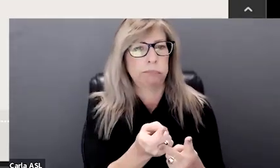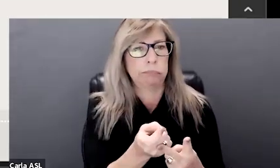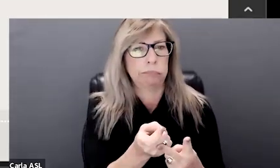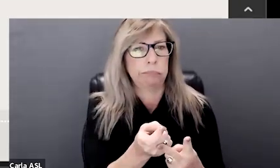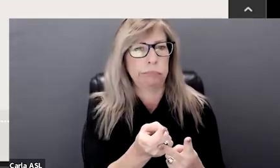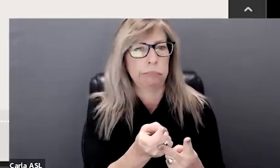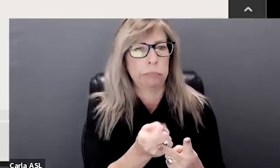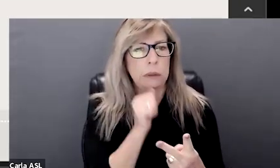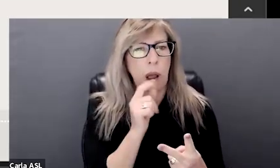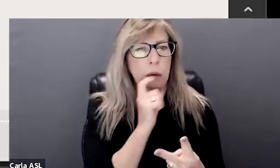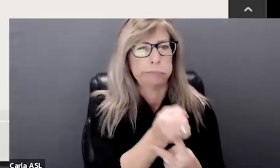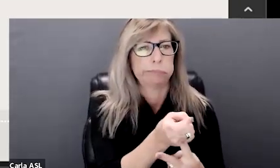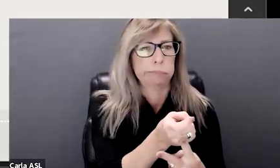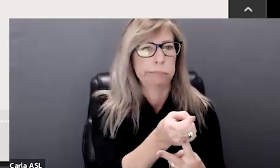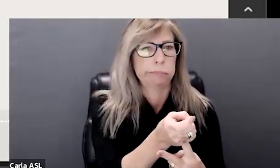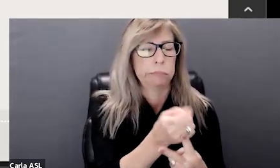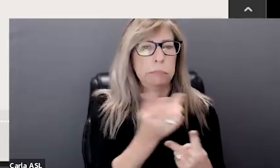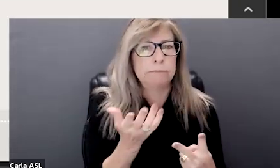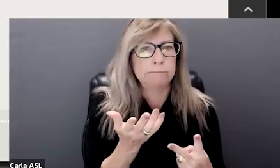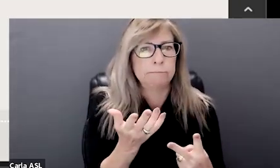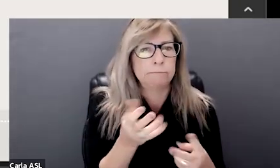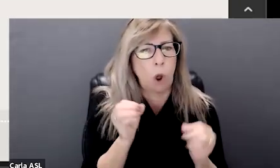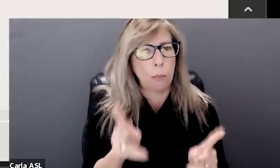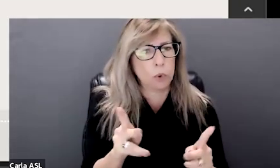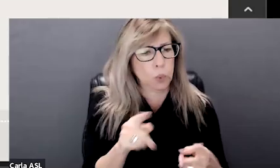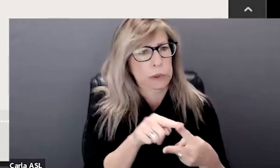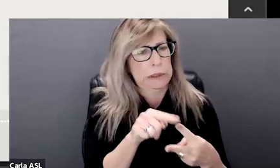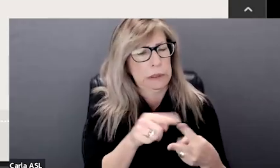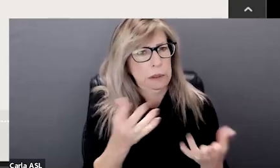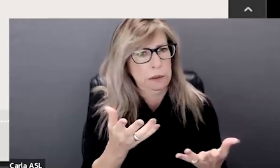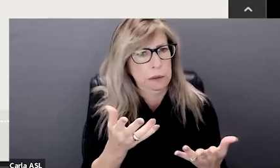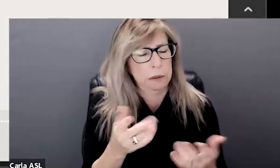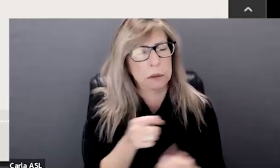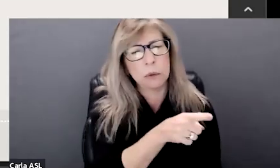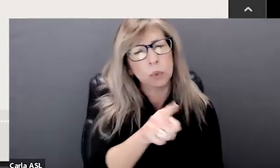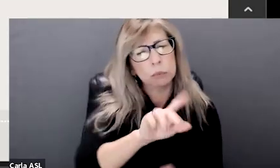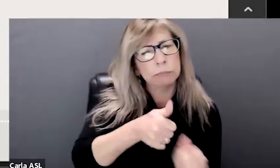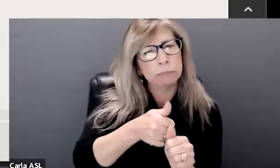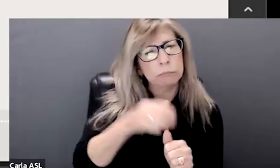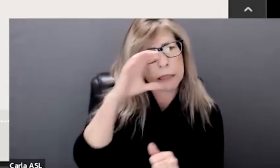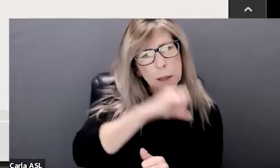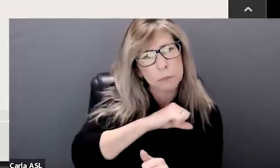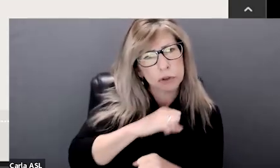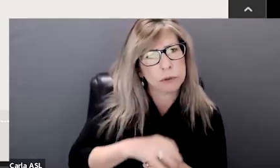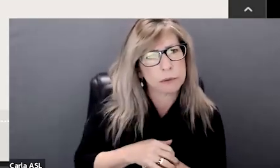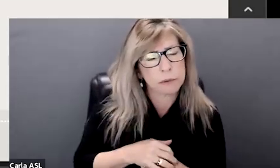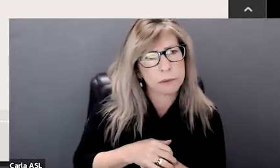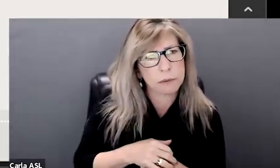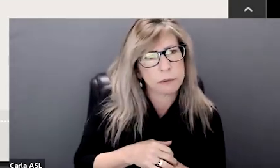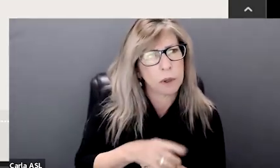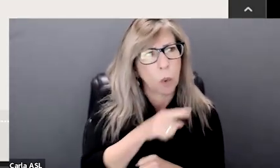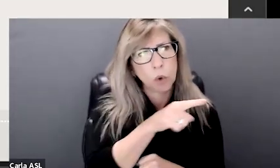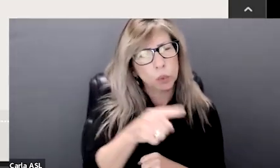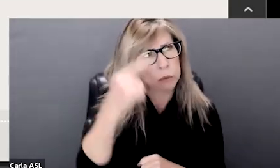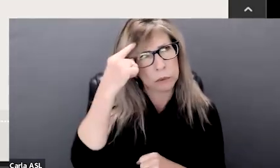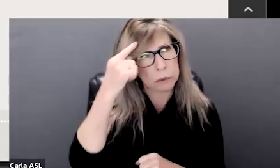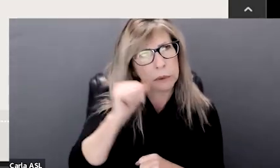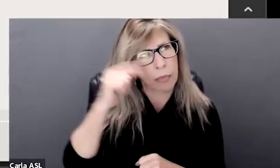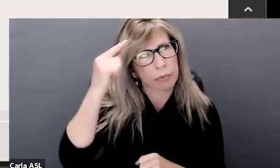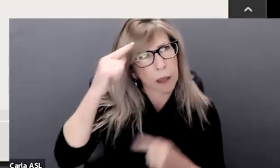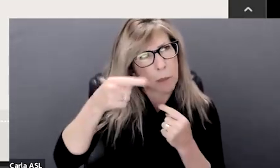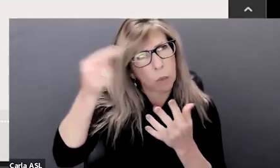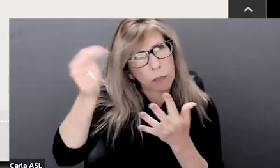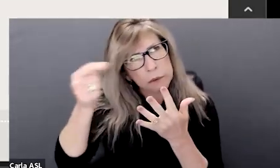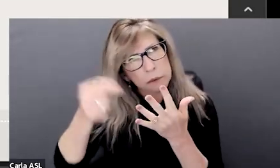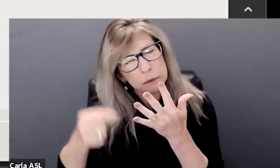what assumptions might you have made, or what information might you be missing or left unconsidered when making decisions like this? In